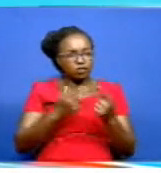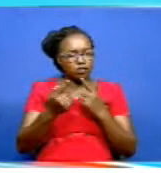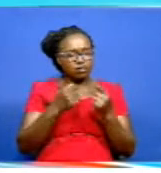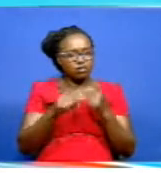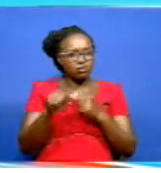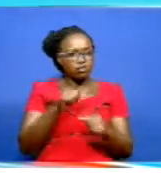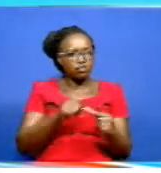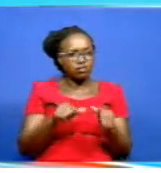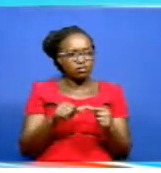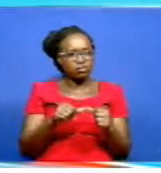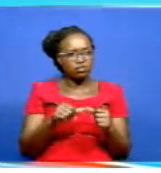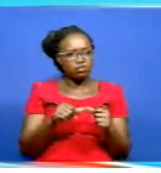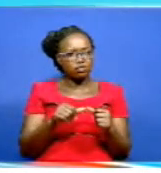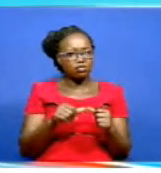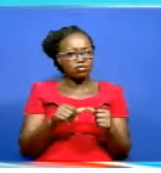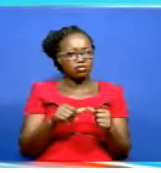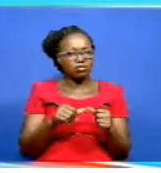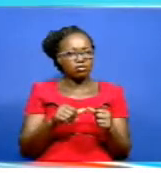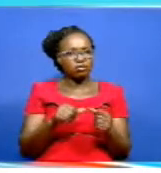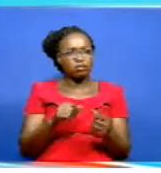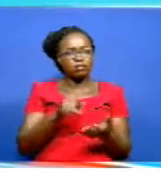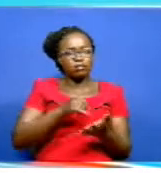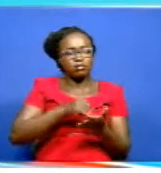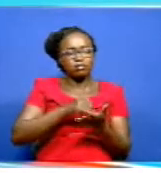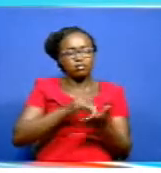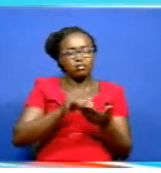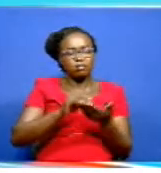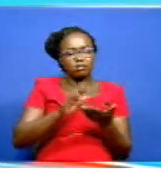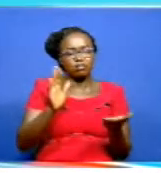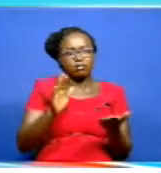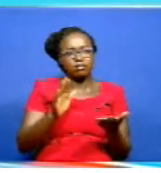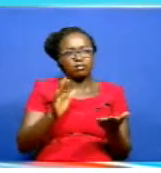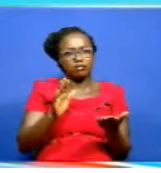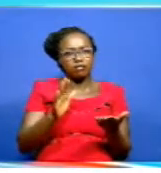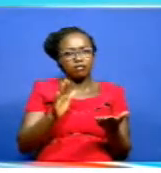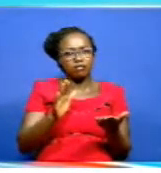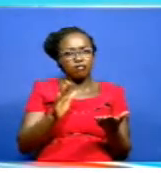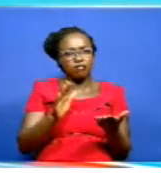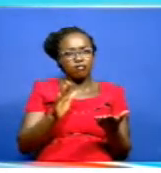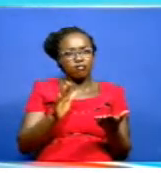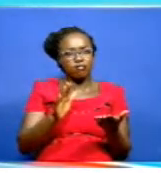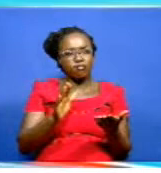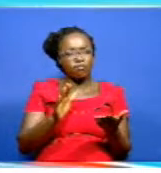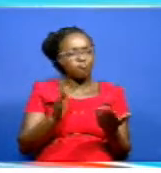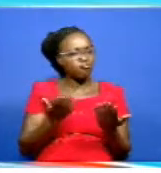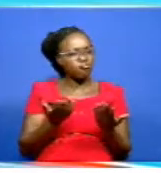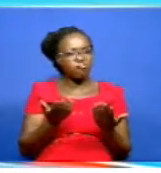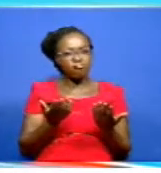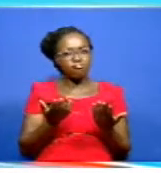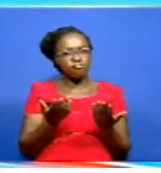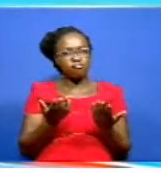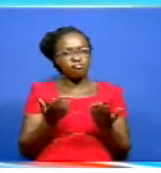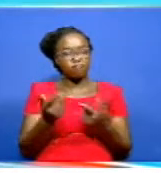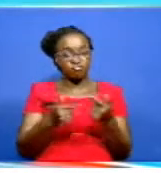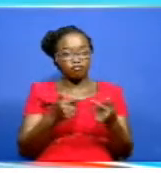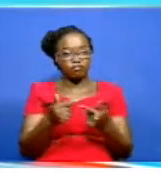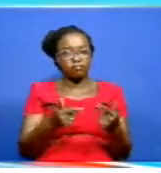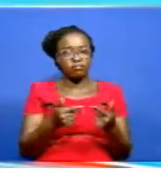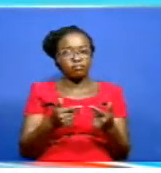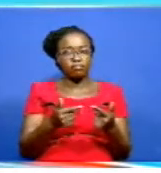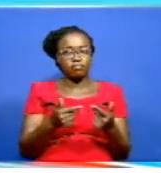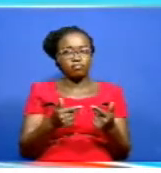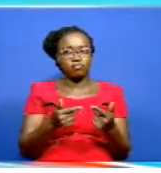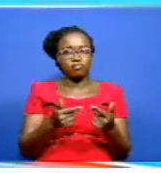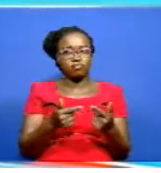about they had not been so much involved when it comes they were not involved actually in the process of bringing in